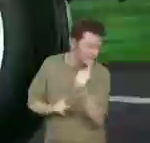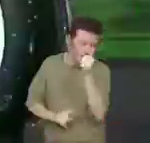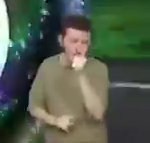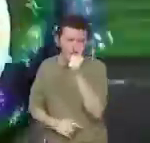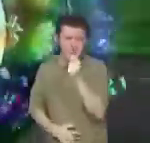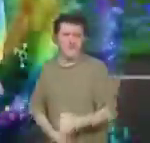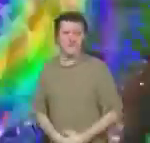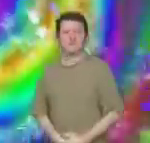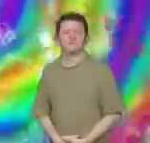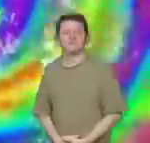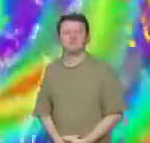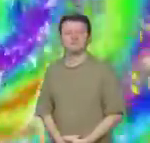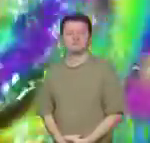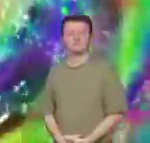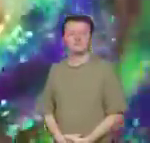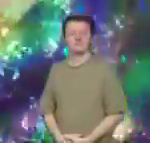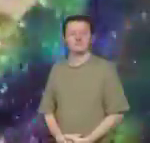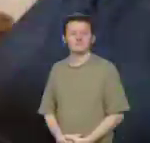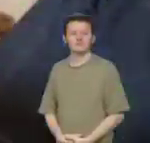They know.